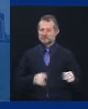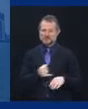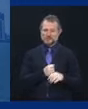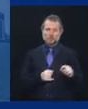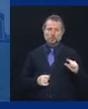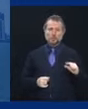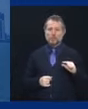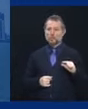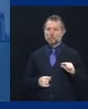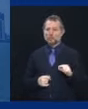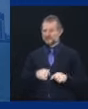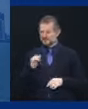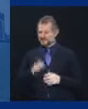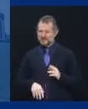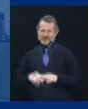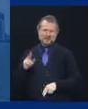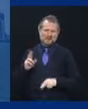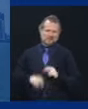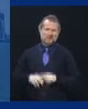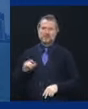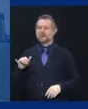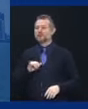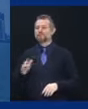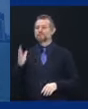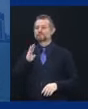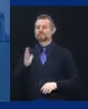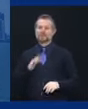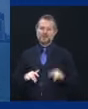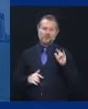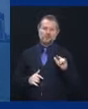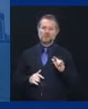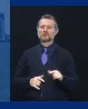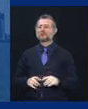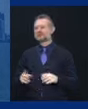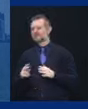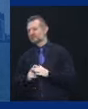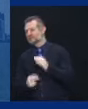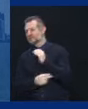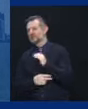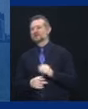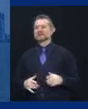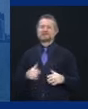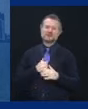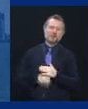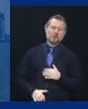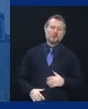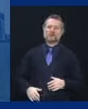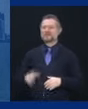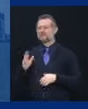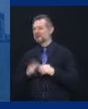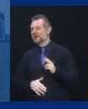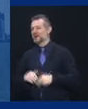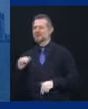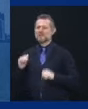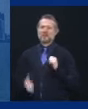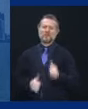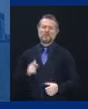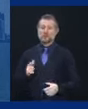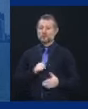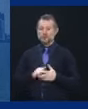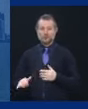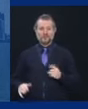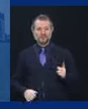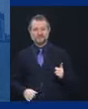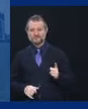built airports and bridges and subways. Build. And build in New York. That's better than it has ever